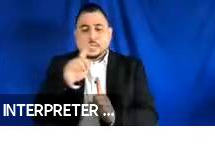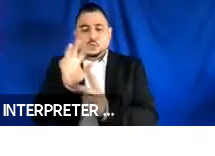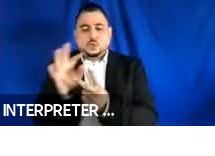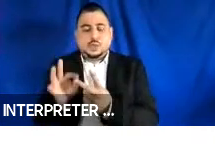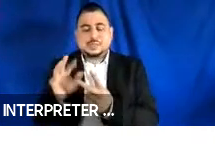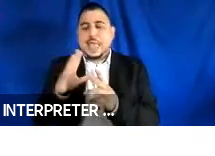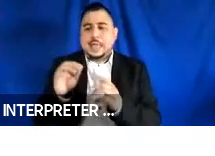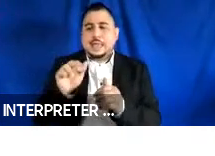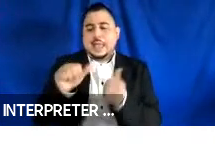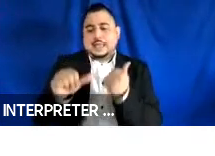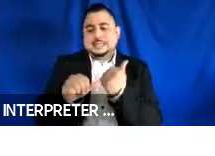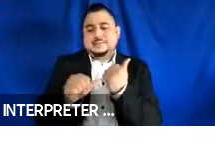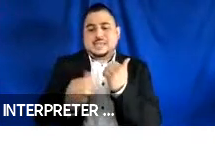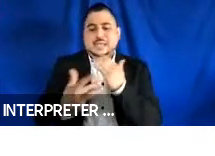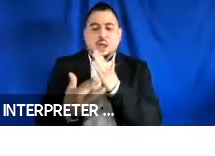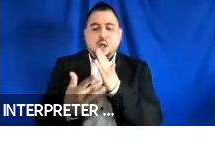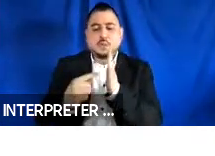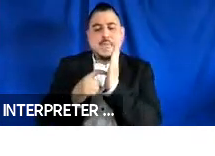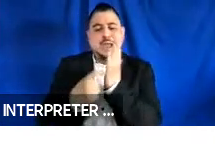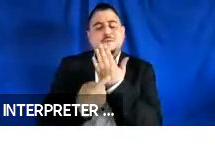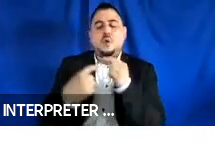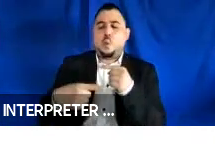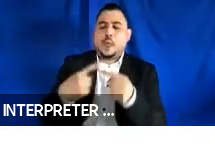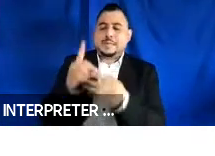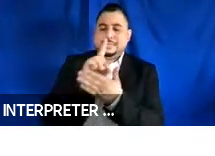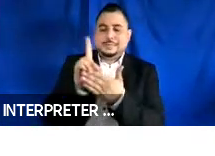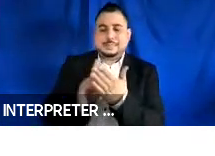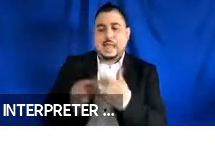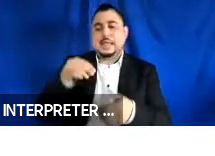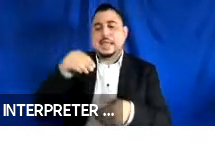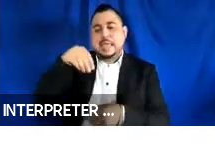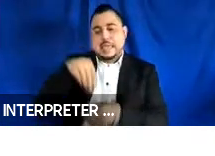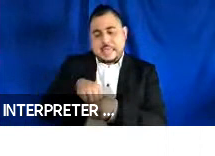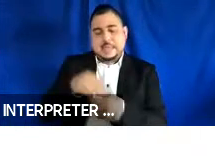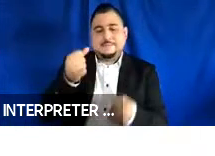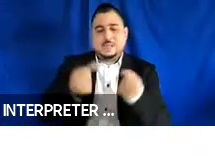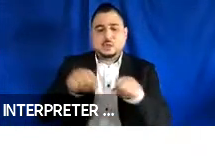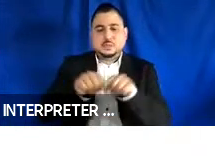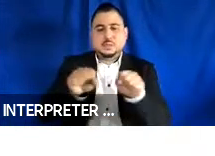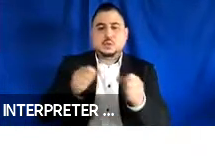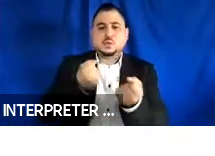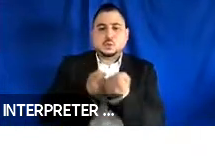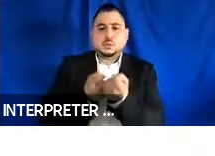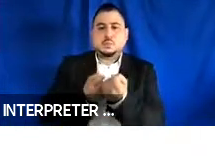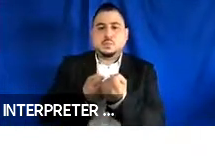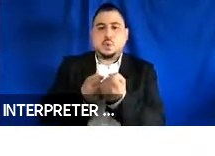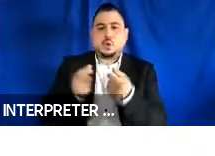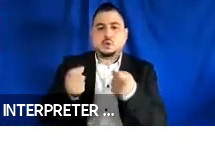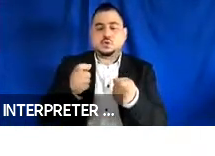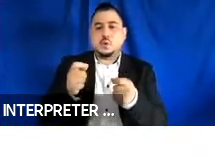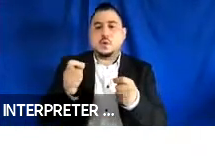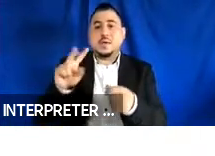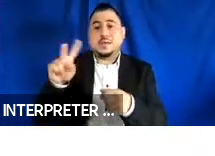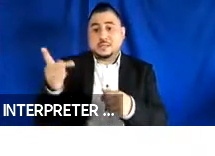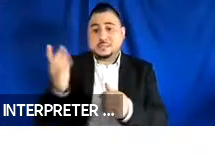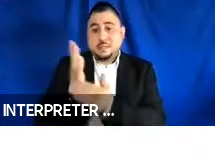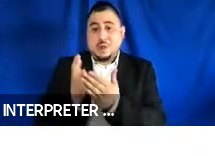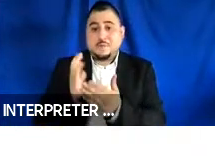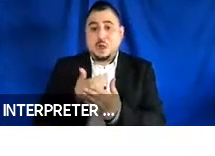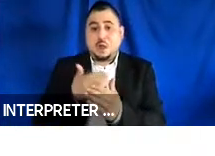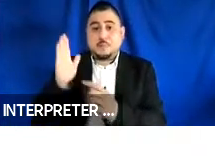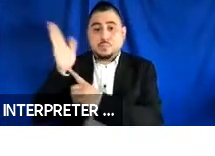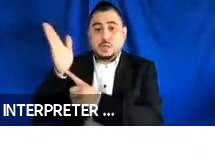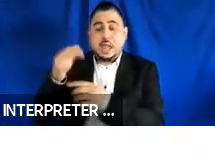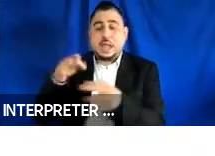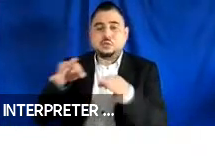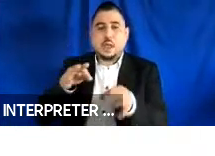technology metaphors when designing in-vehicle systems to support control? And then in the second part of the presentation, I